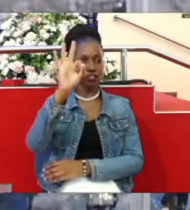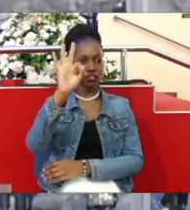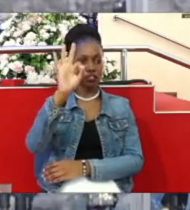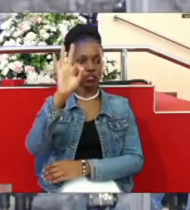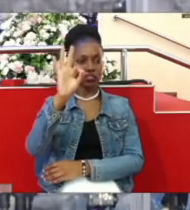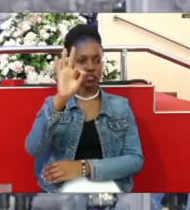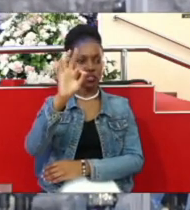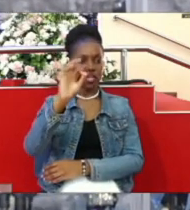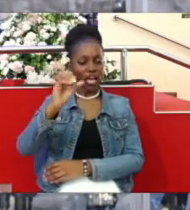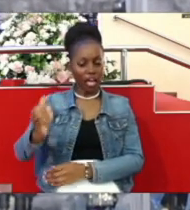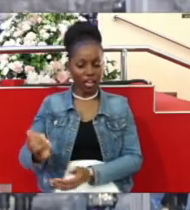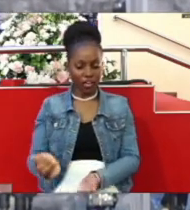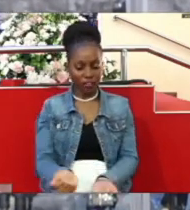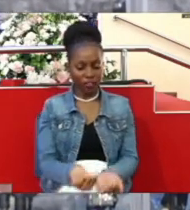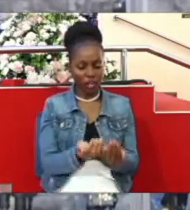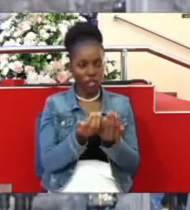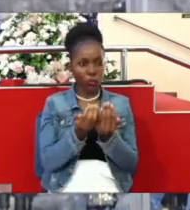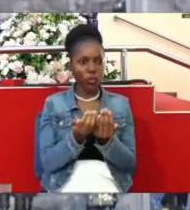lile taa.